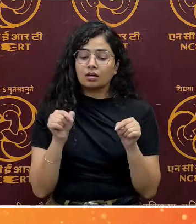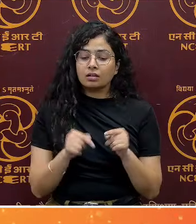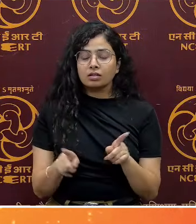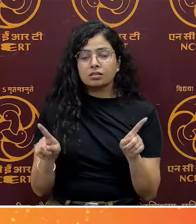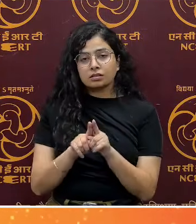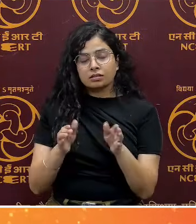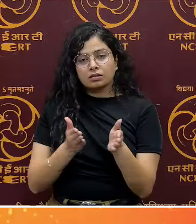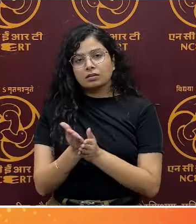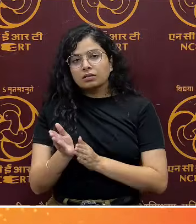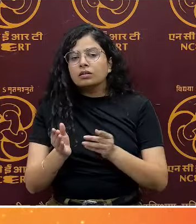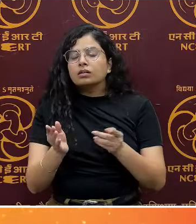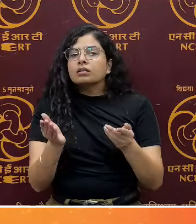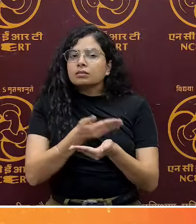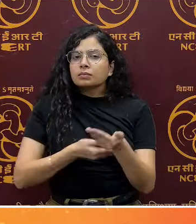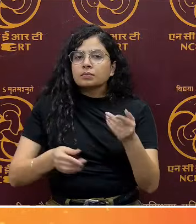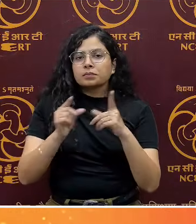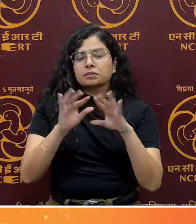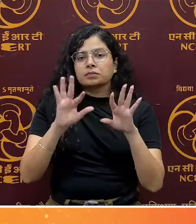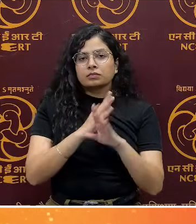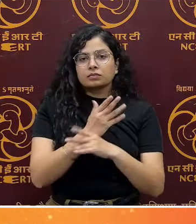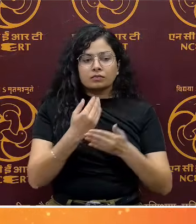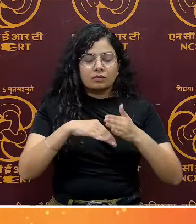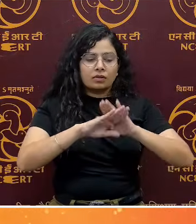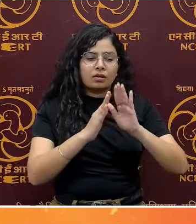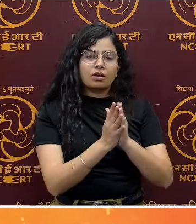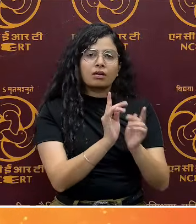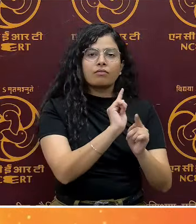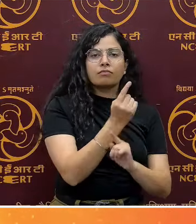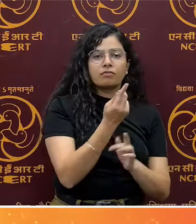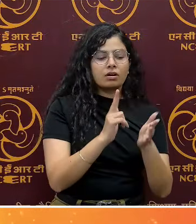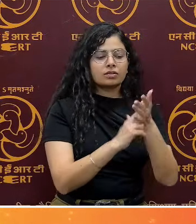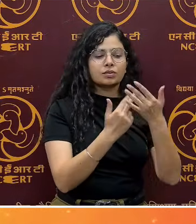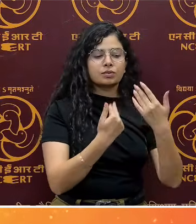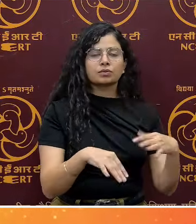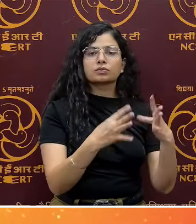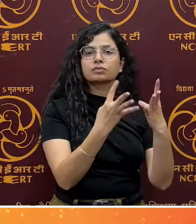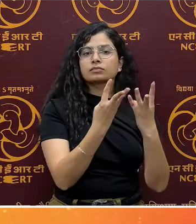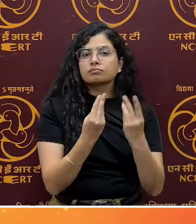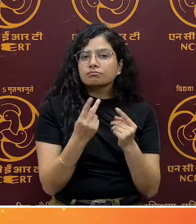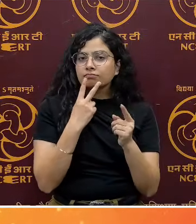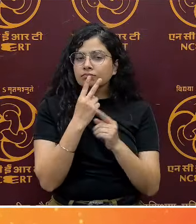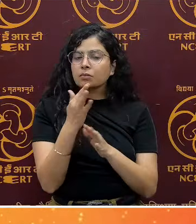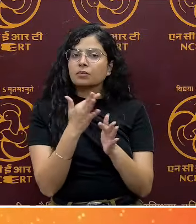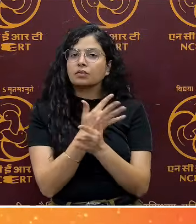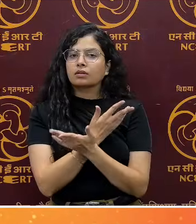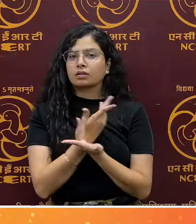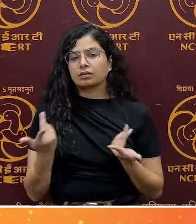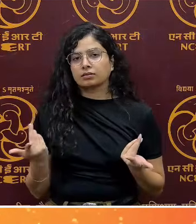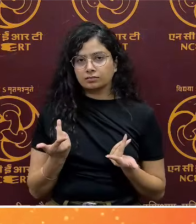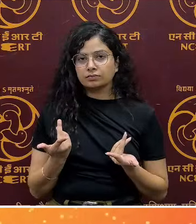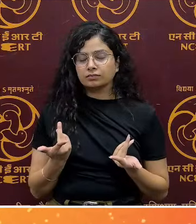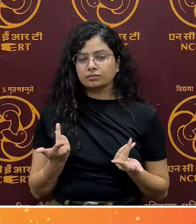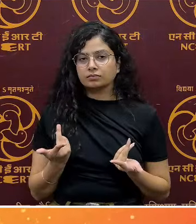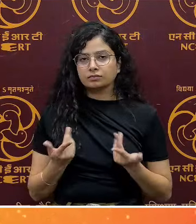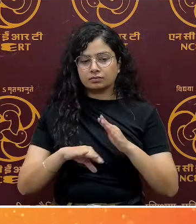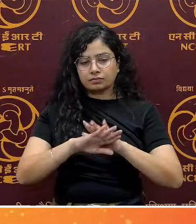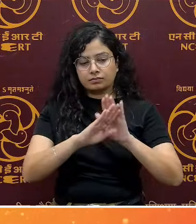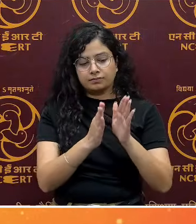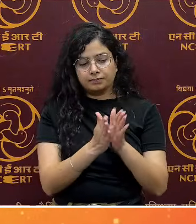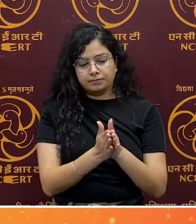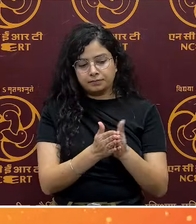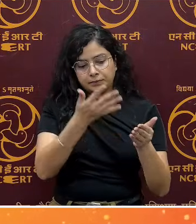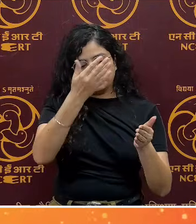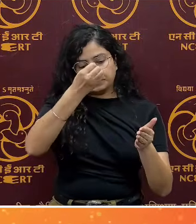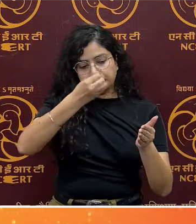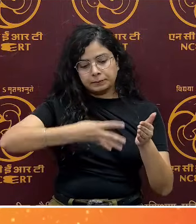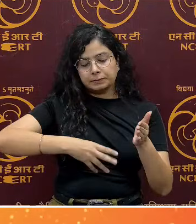again added first 8 natural numbers to see what will be the sum of these